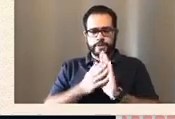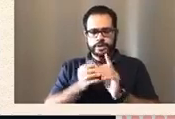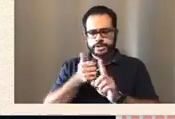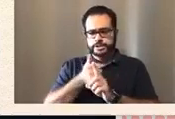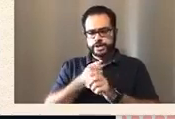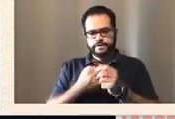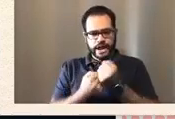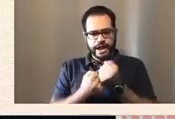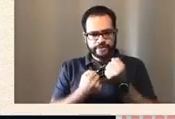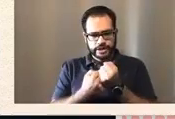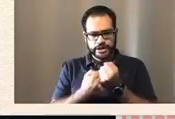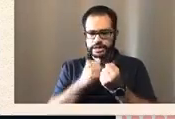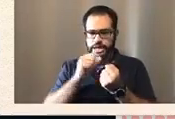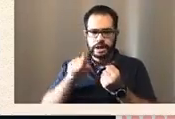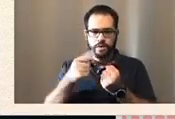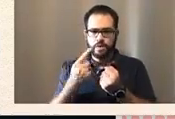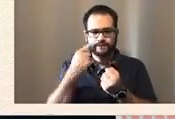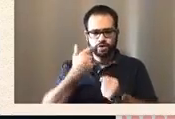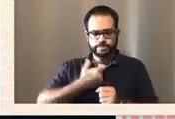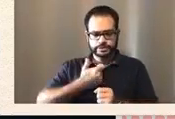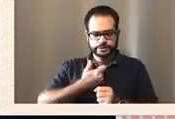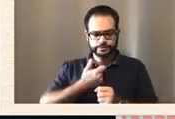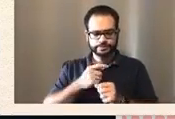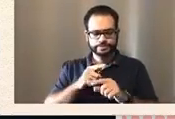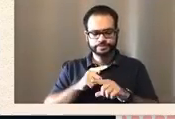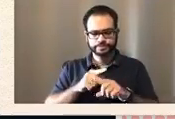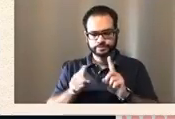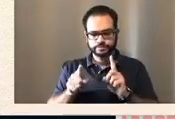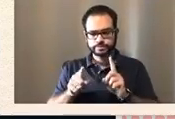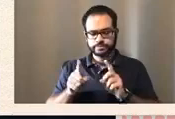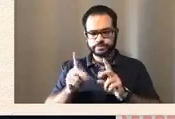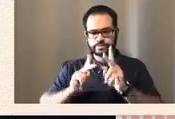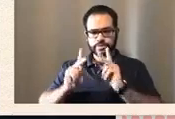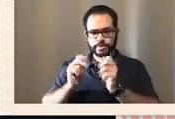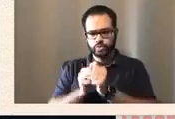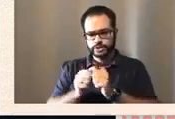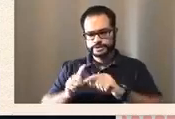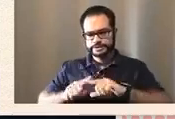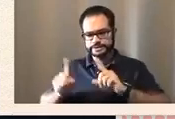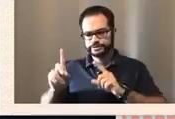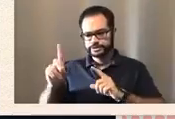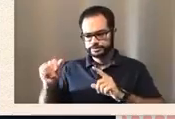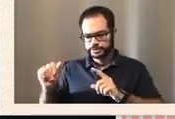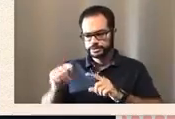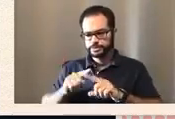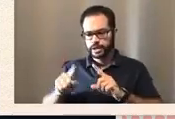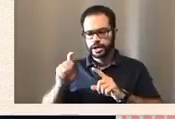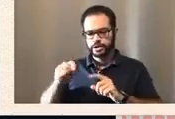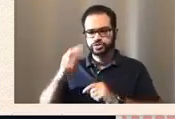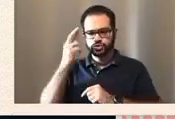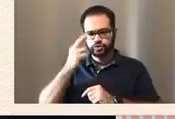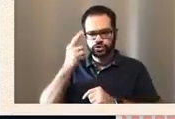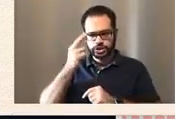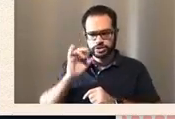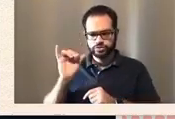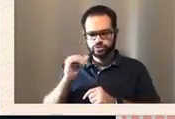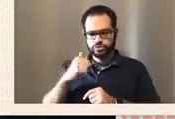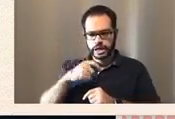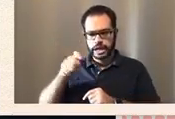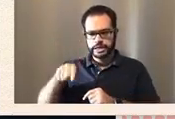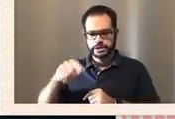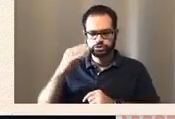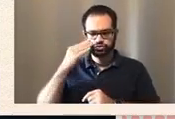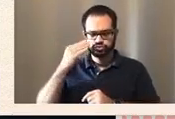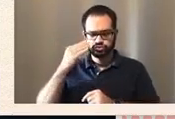among people with different disabilities. It was about realizing that I needed to learn how people with